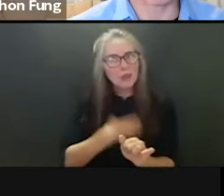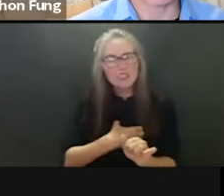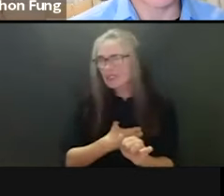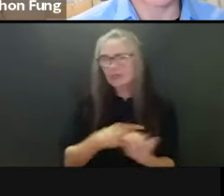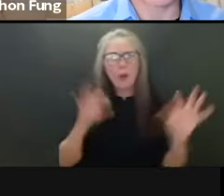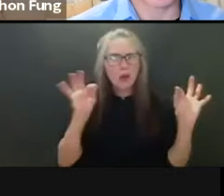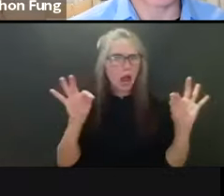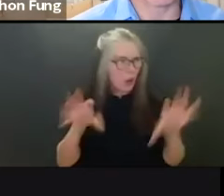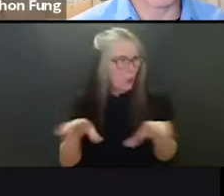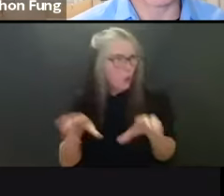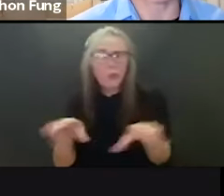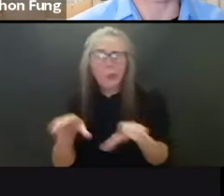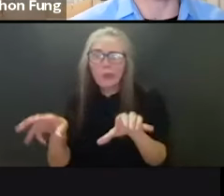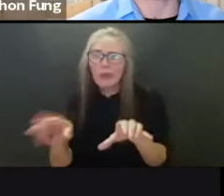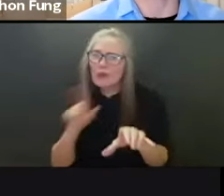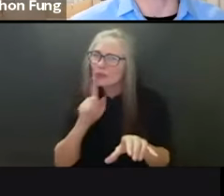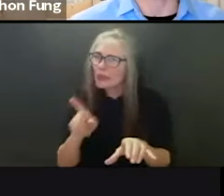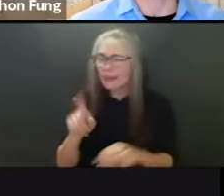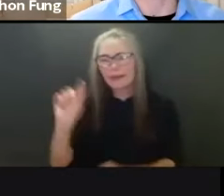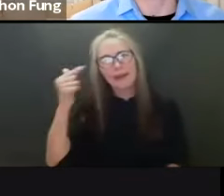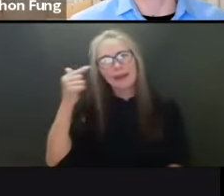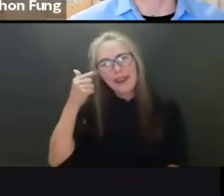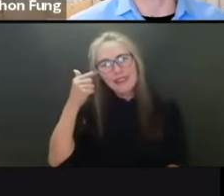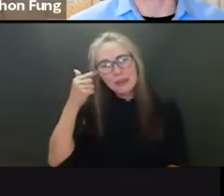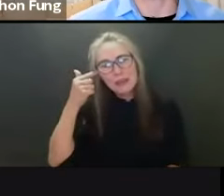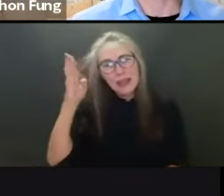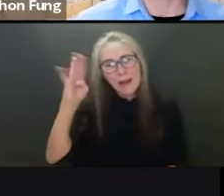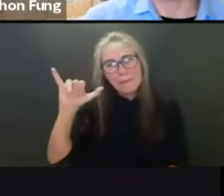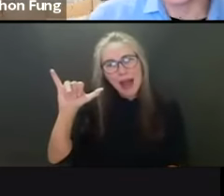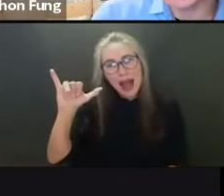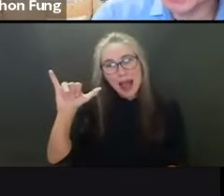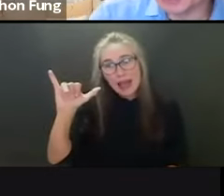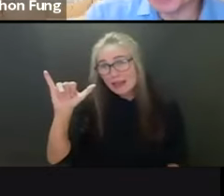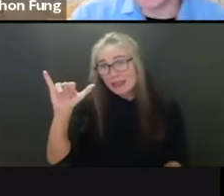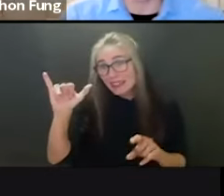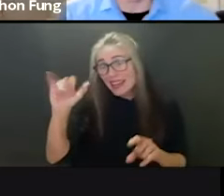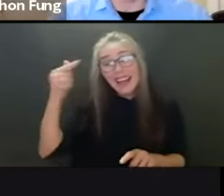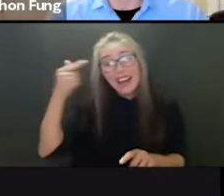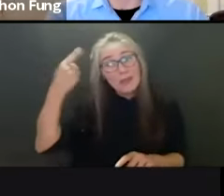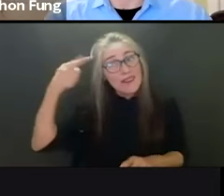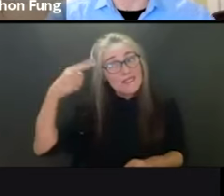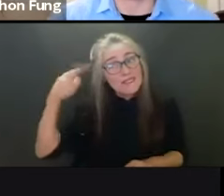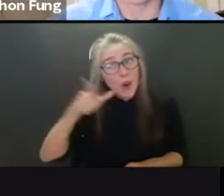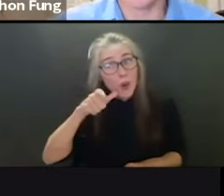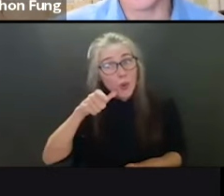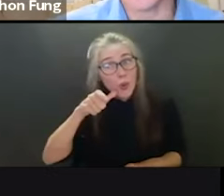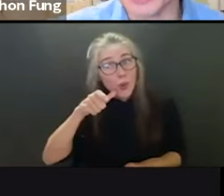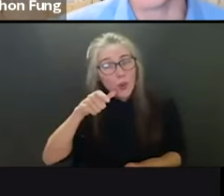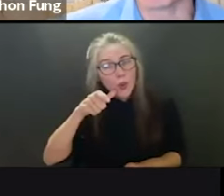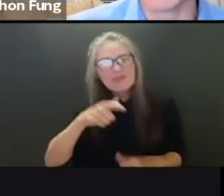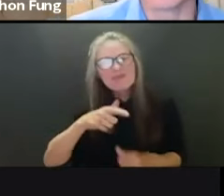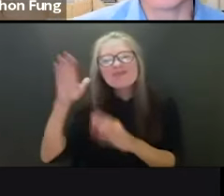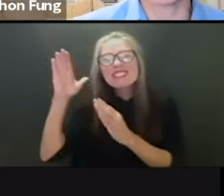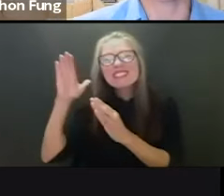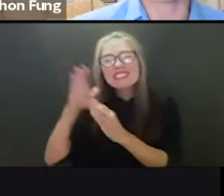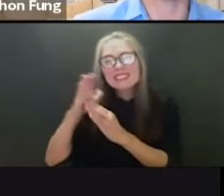people at the 90th percentile of the income distribution. So it's kind of government by and for the top